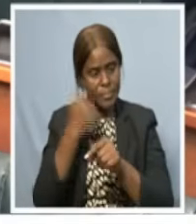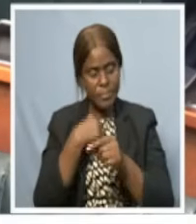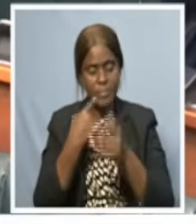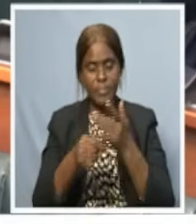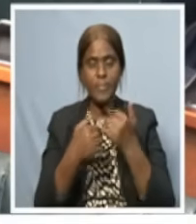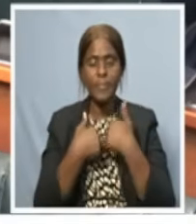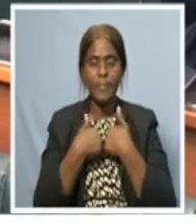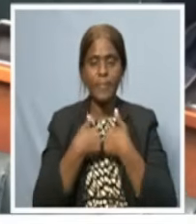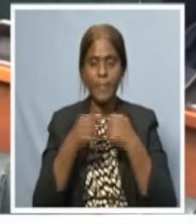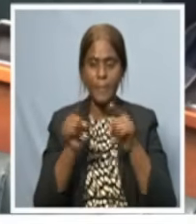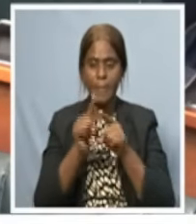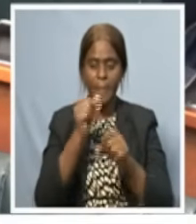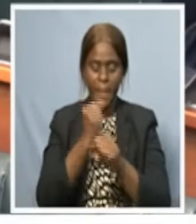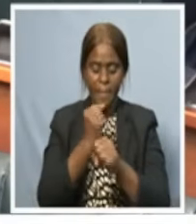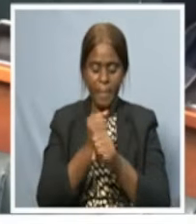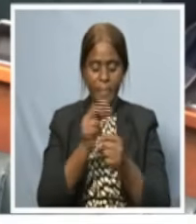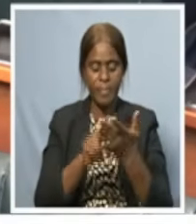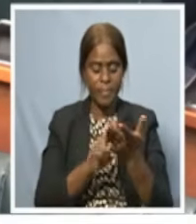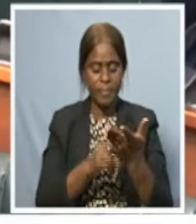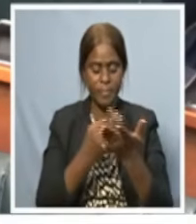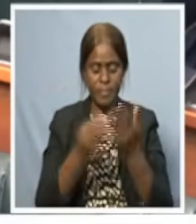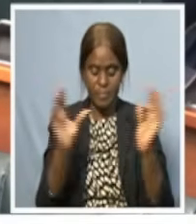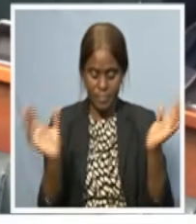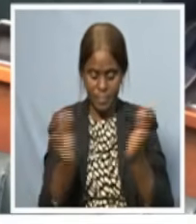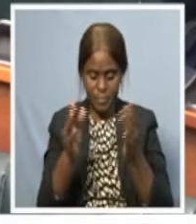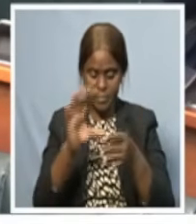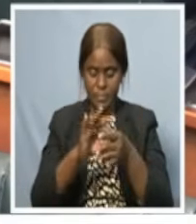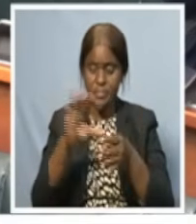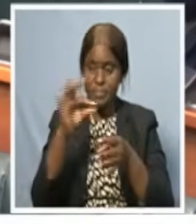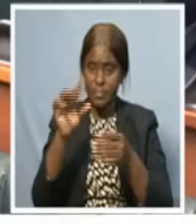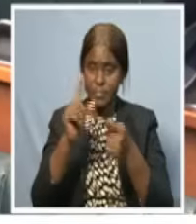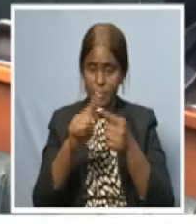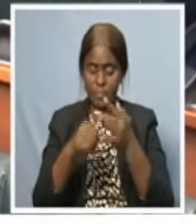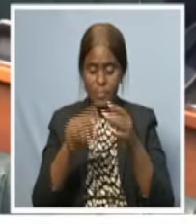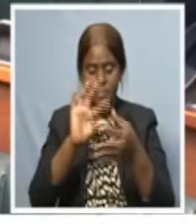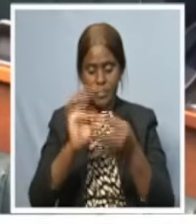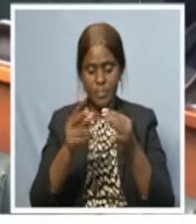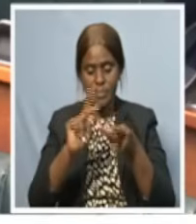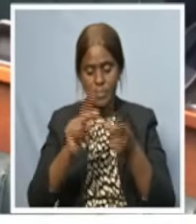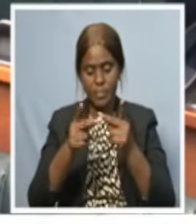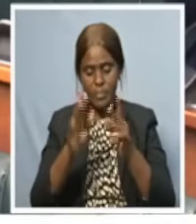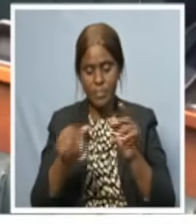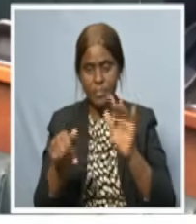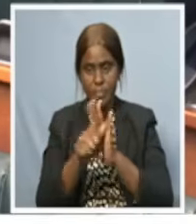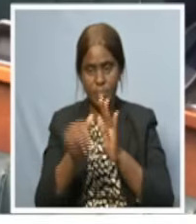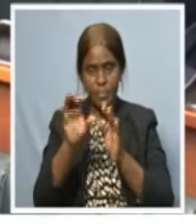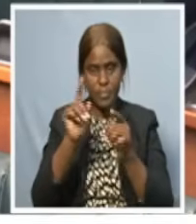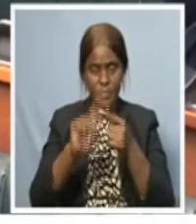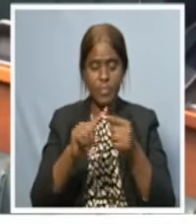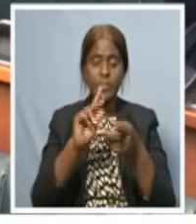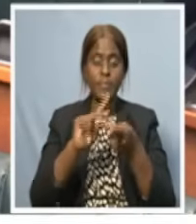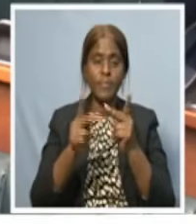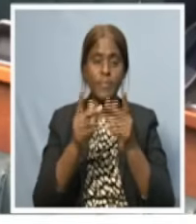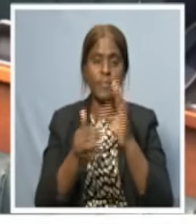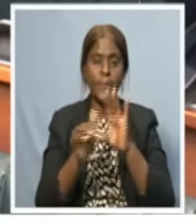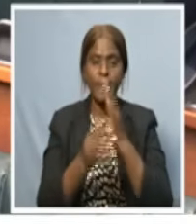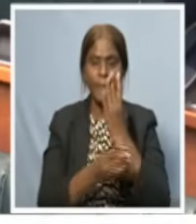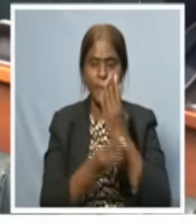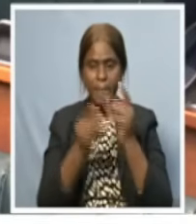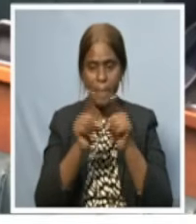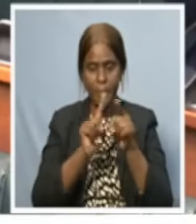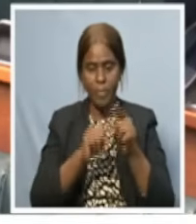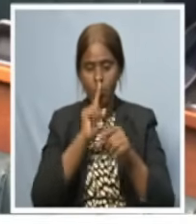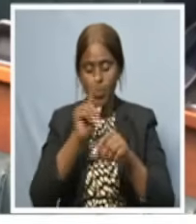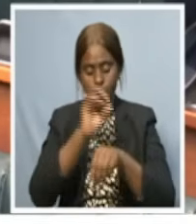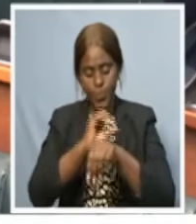has been on record encouraging stakeholders to be partners, the private sector to be partners in development. And that